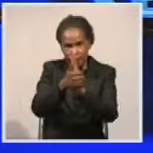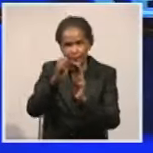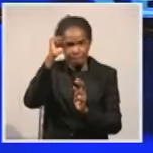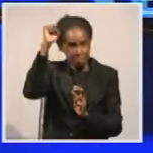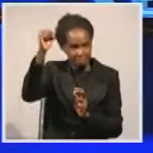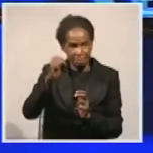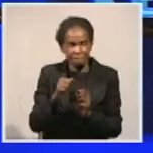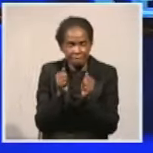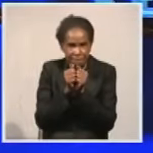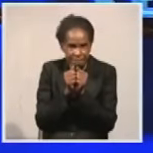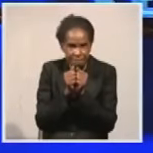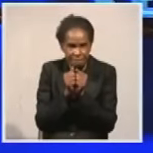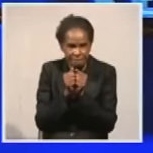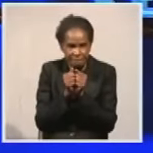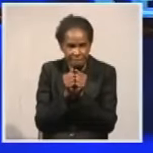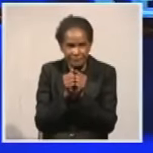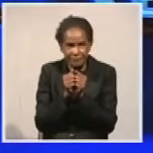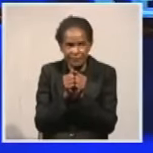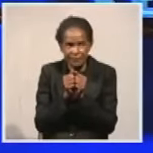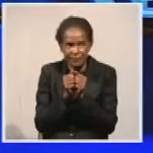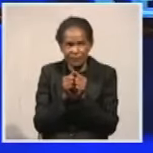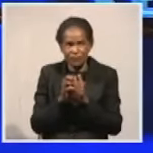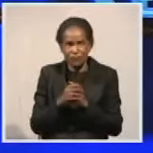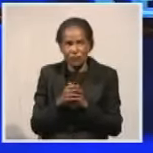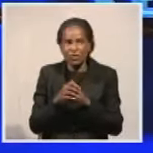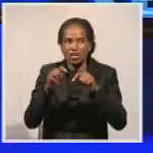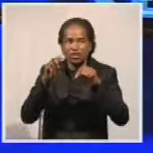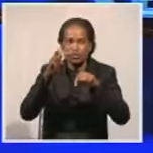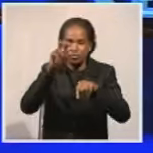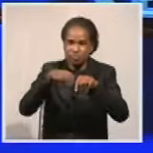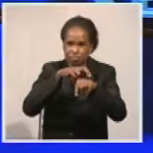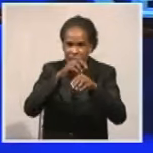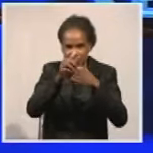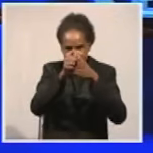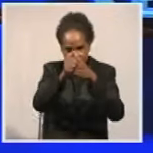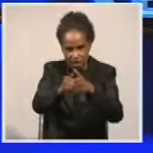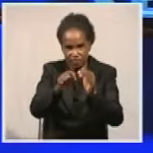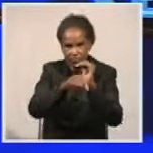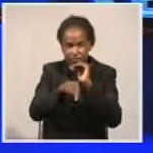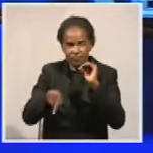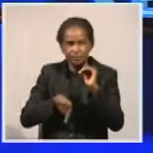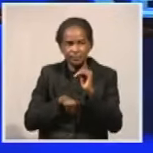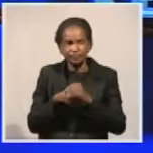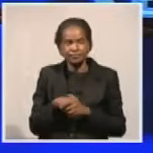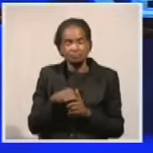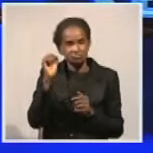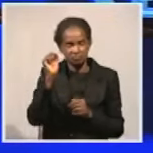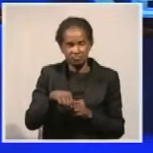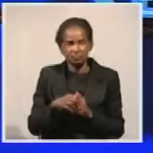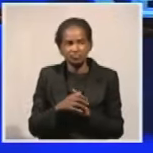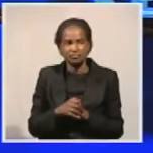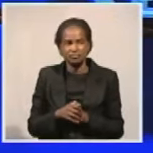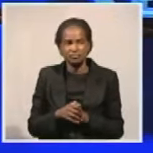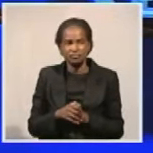intact in the country. You were ready, you were prepared, we were prepared to run the country. Yes, we were prepared,